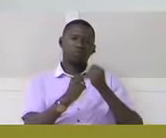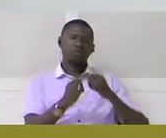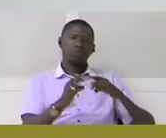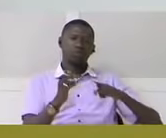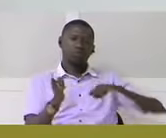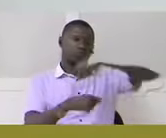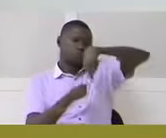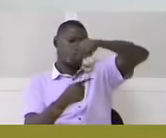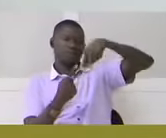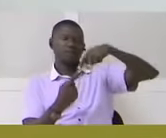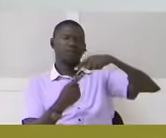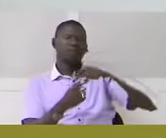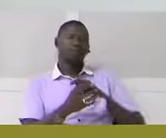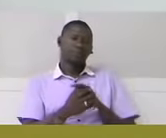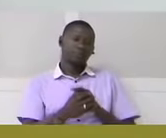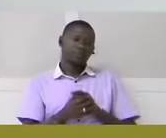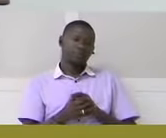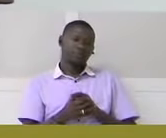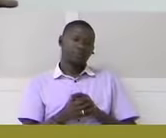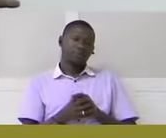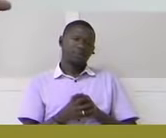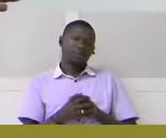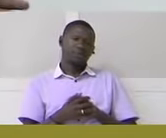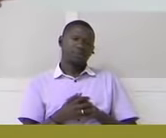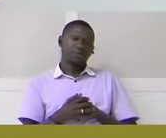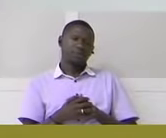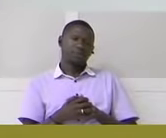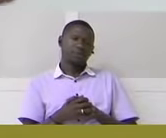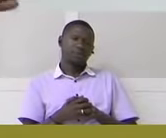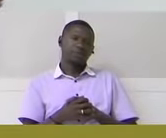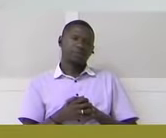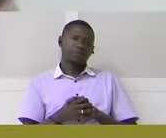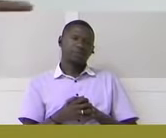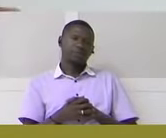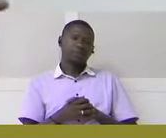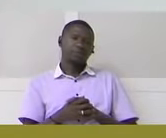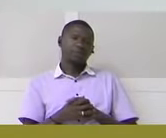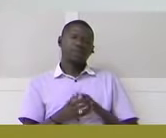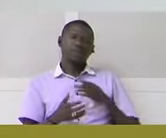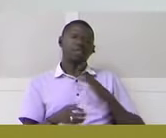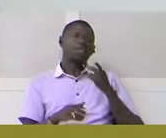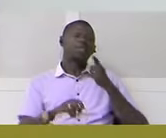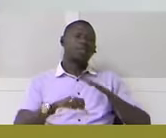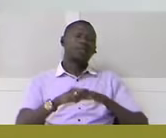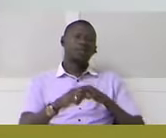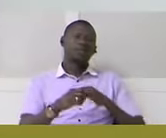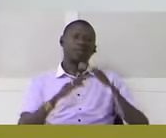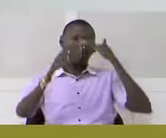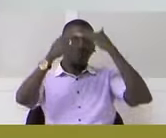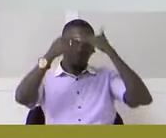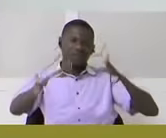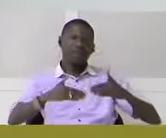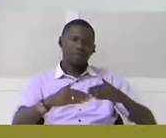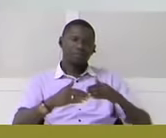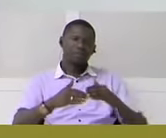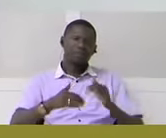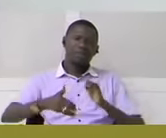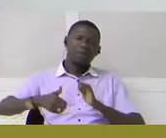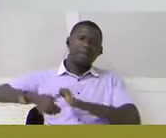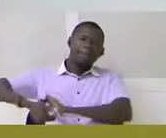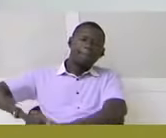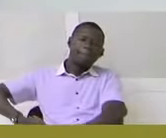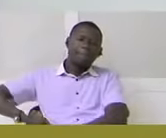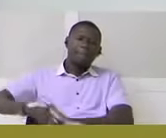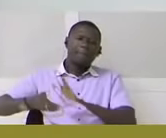then. Motoni namara. Then there was a van parked. Just after the highway. Wato